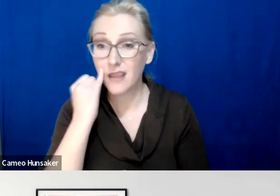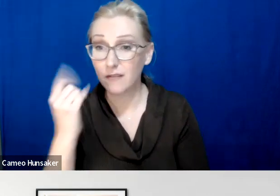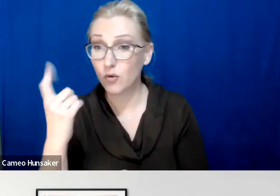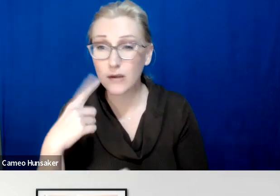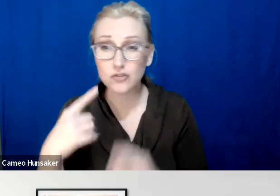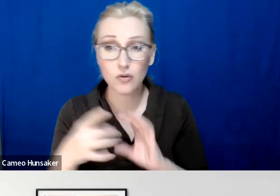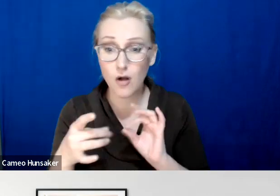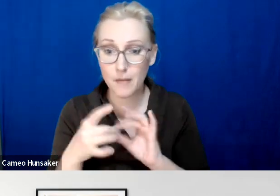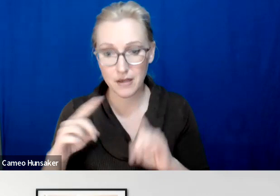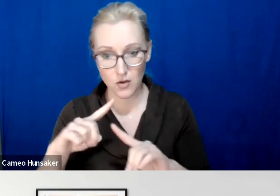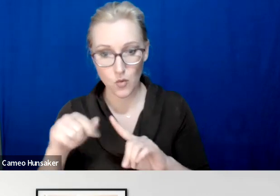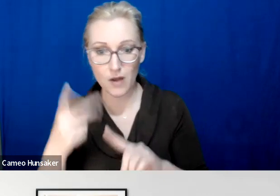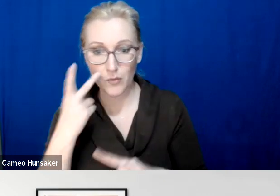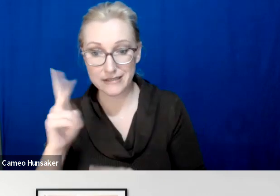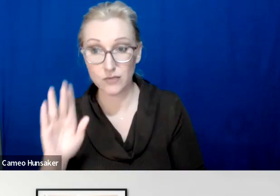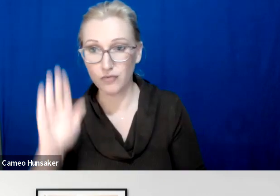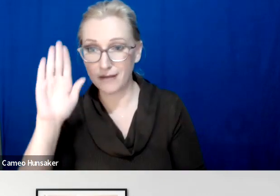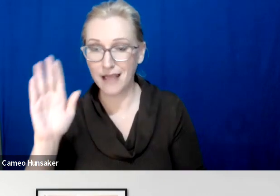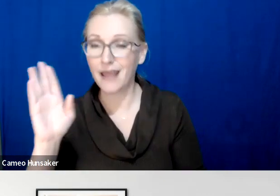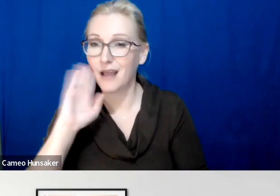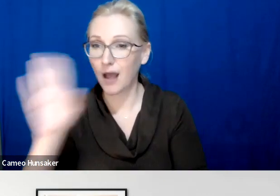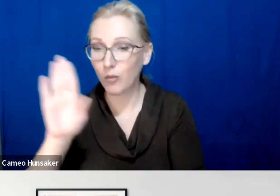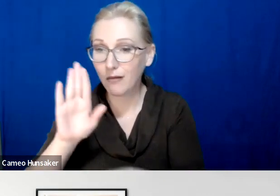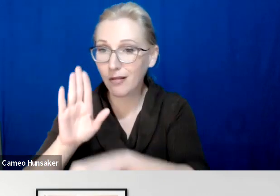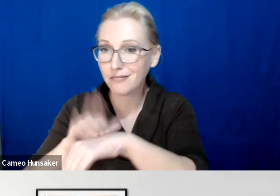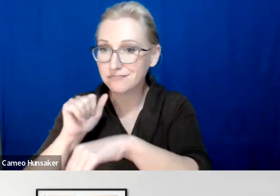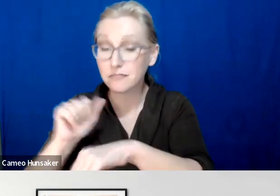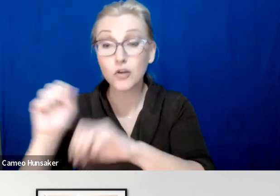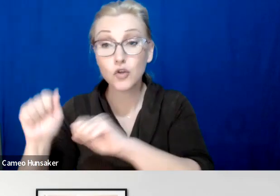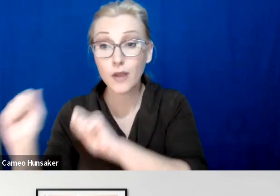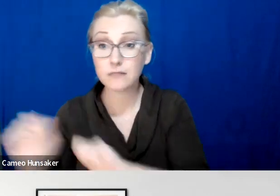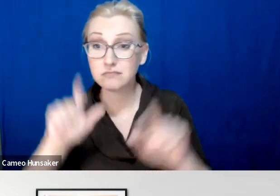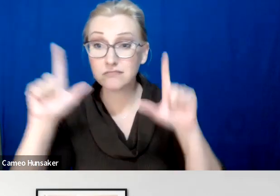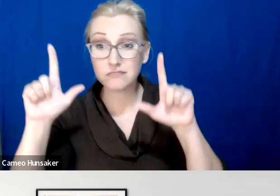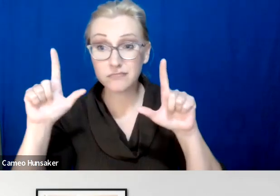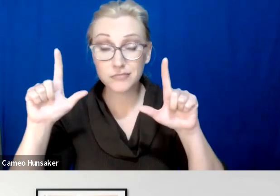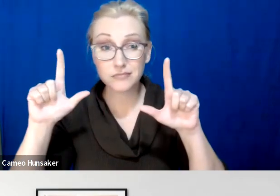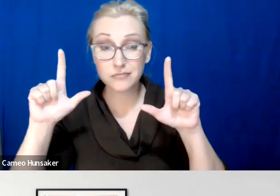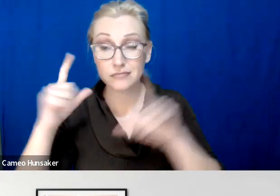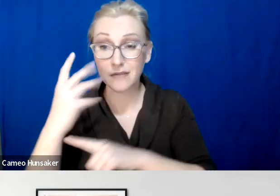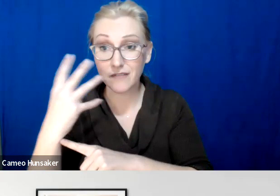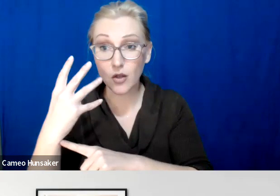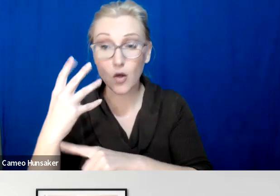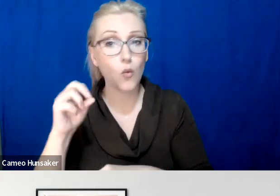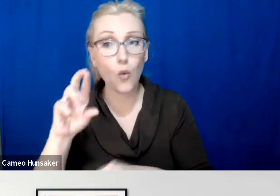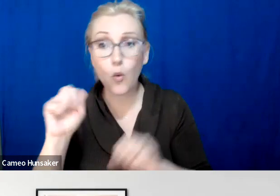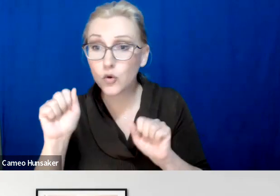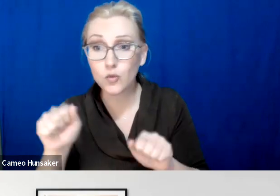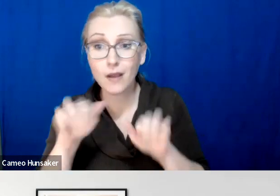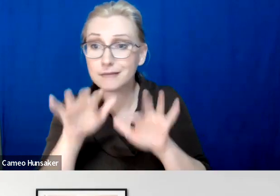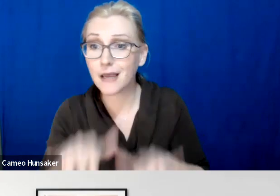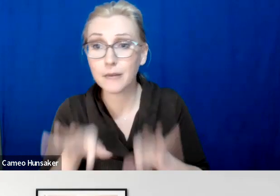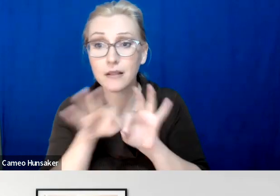once we see that little raise hand, we'll call on you, and you can choose to come on screen, or you can just put it in the chat